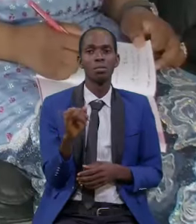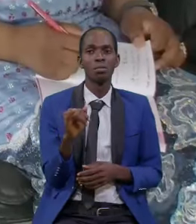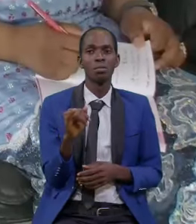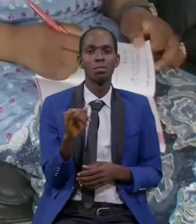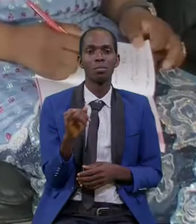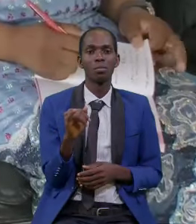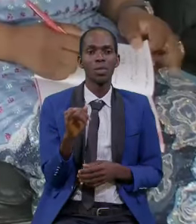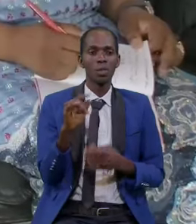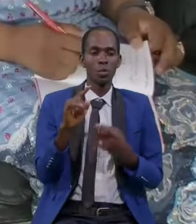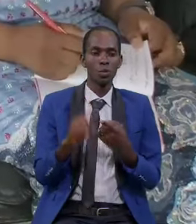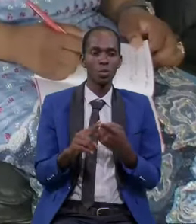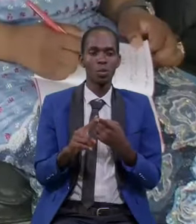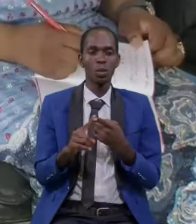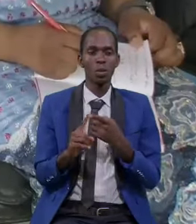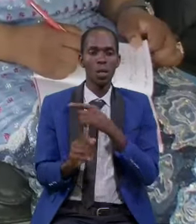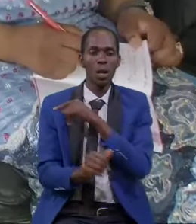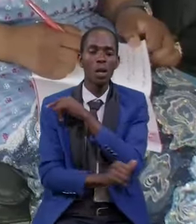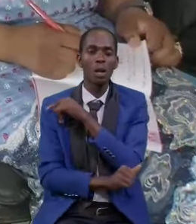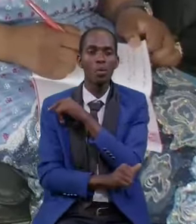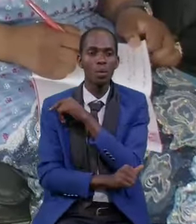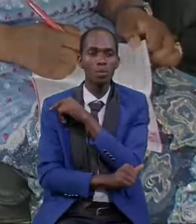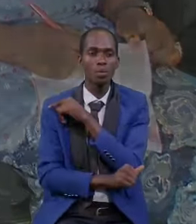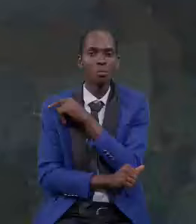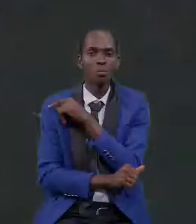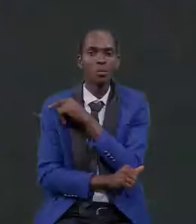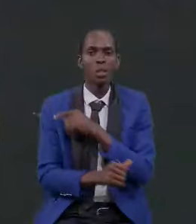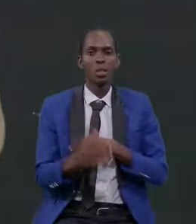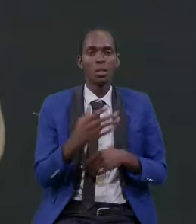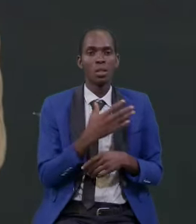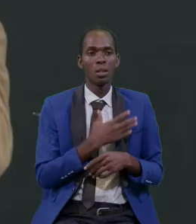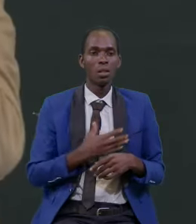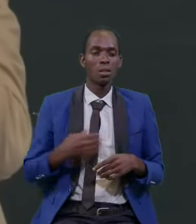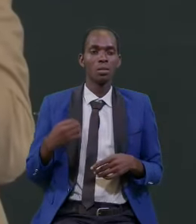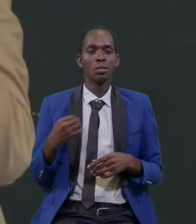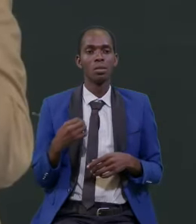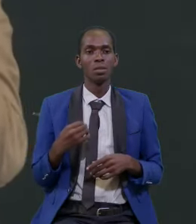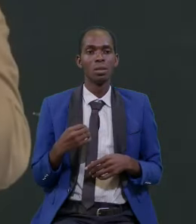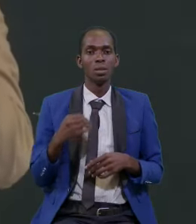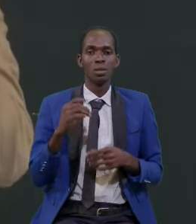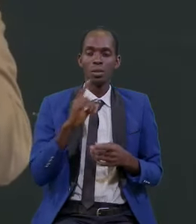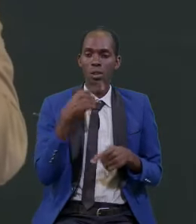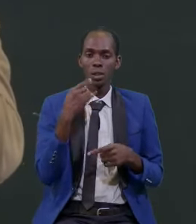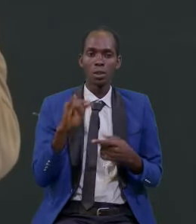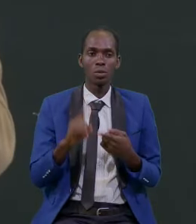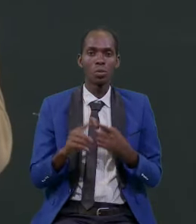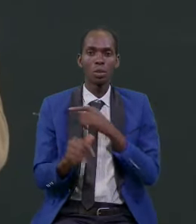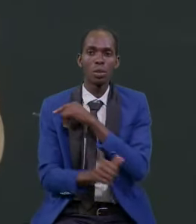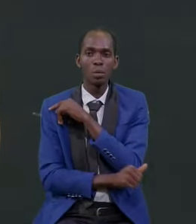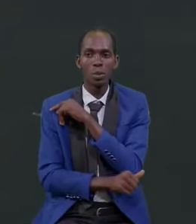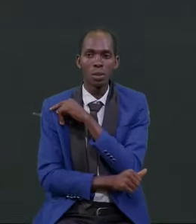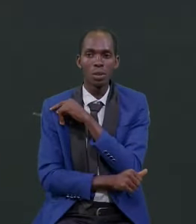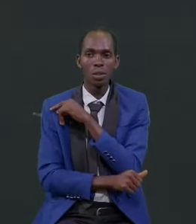unto Abraham, and saying unto Abraham, and in